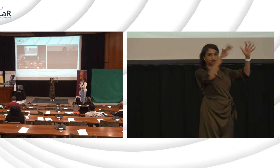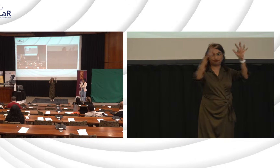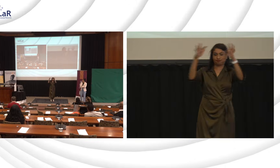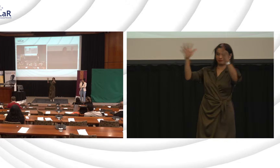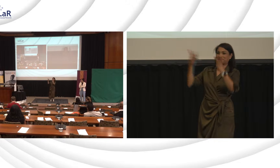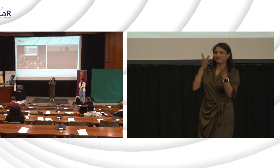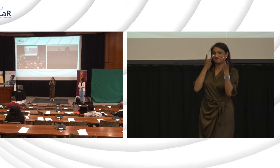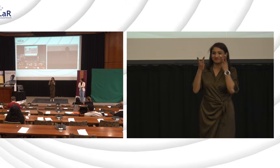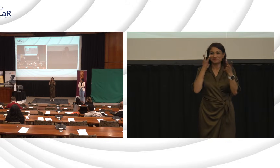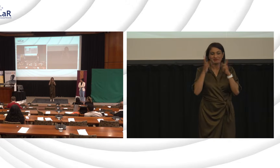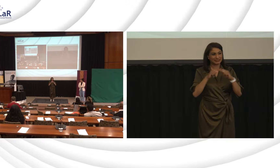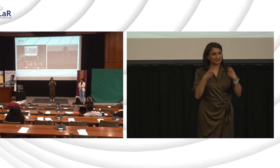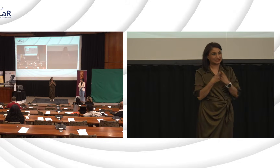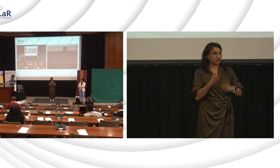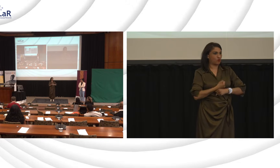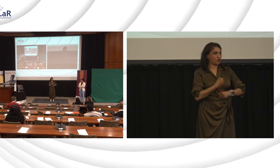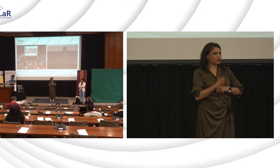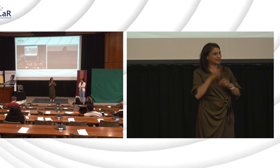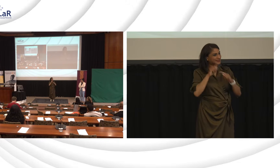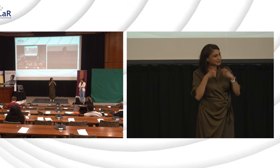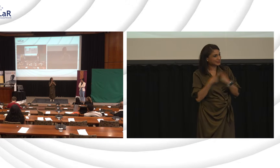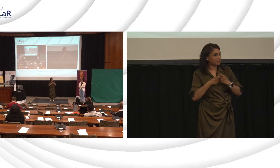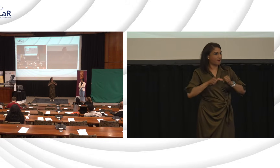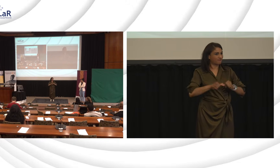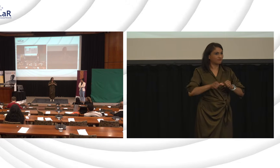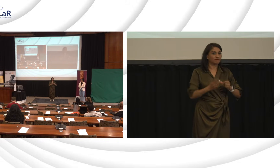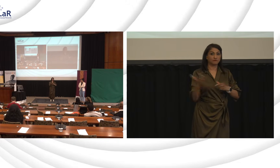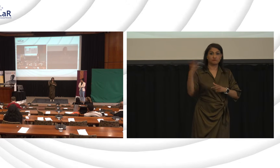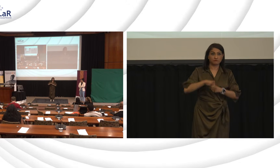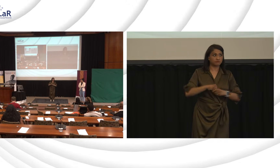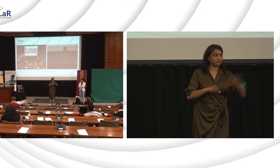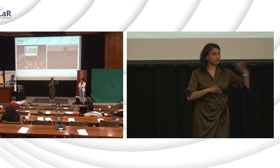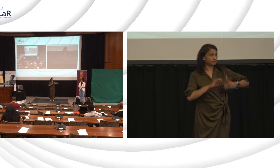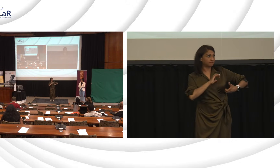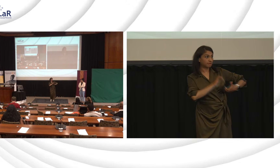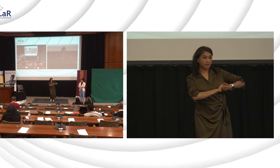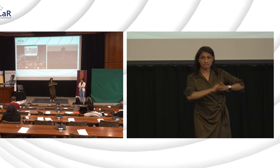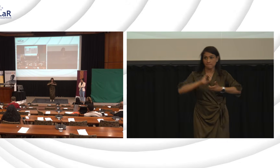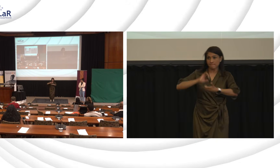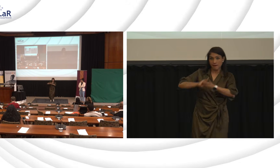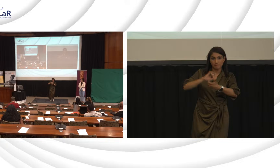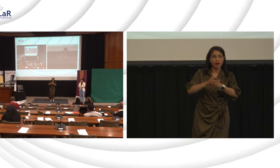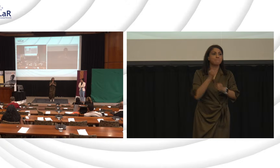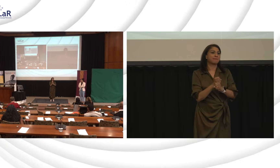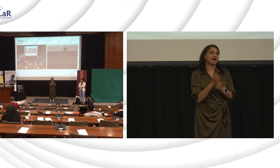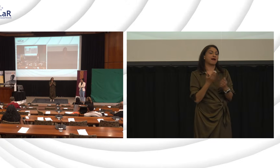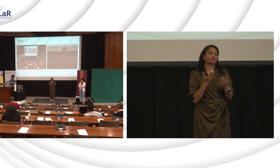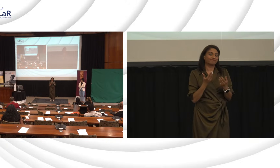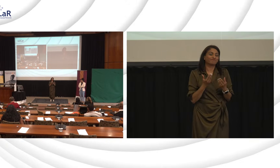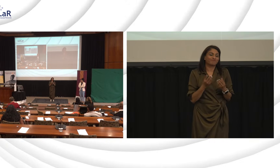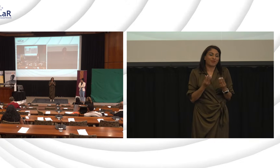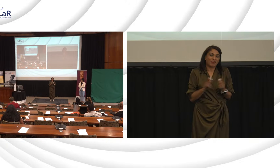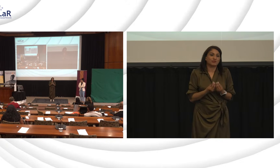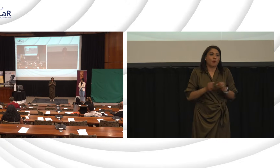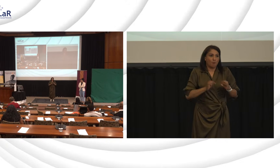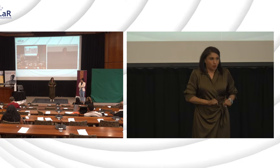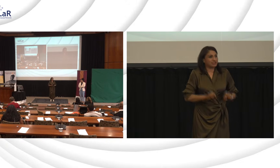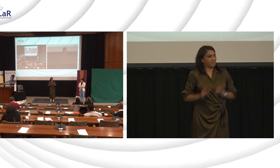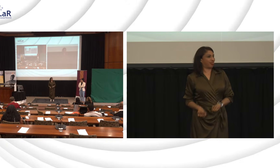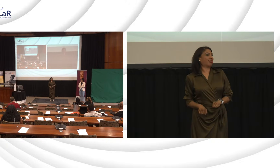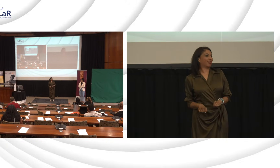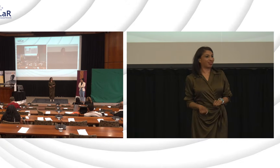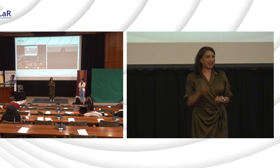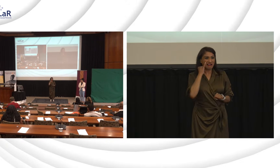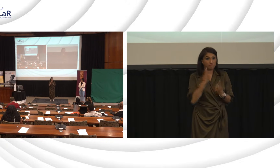Thank you, Aisha. Thank you to the team that's been working really hard and built good partnerships